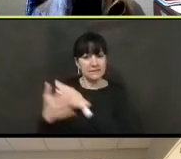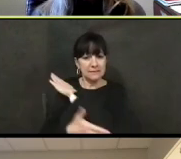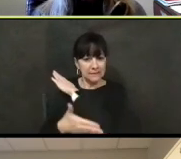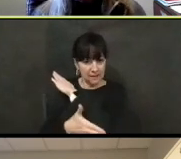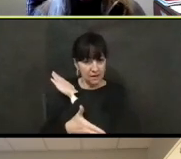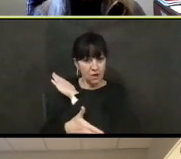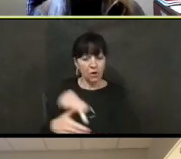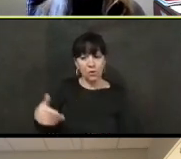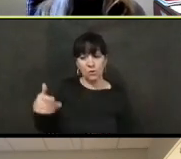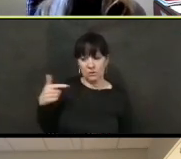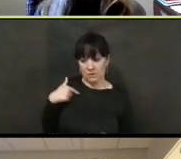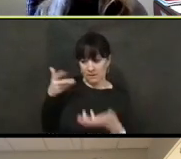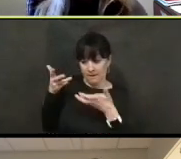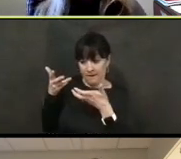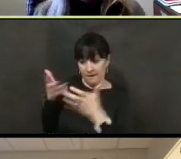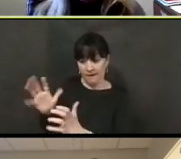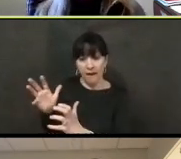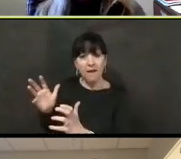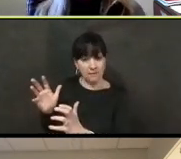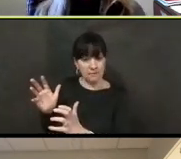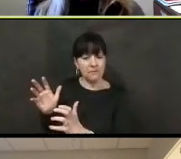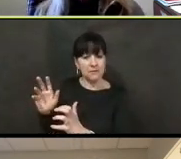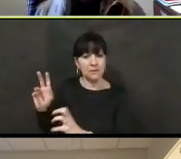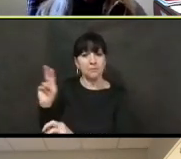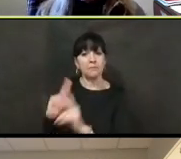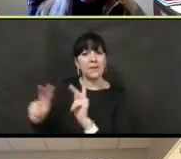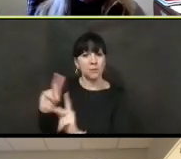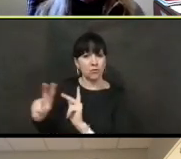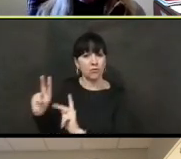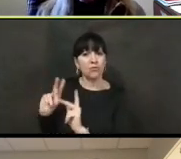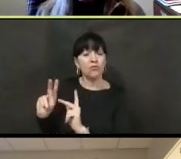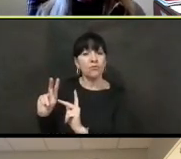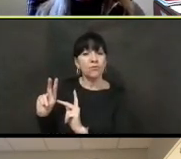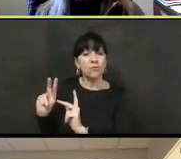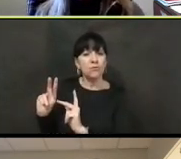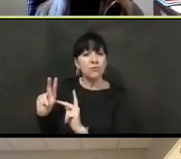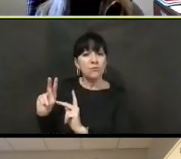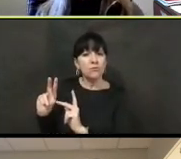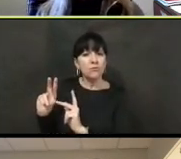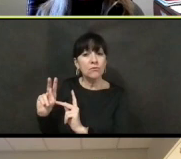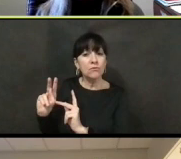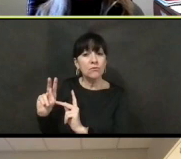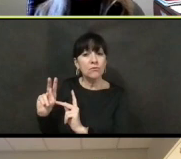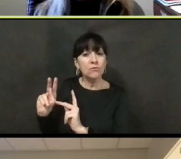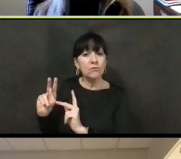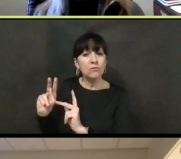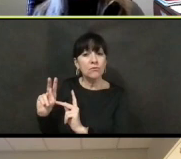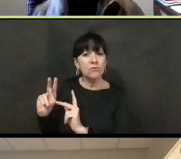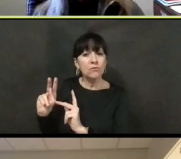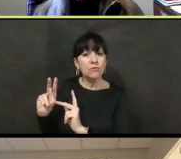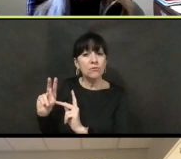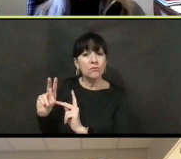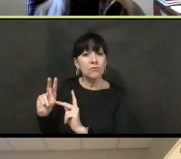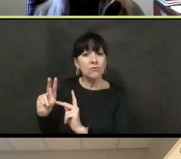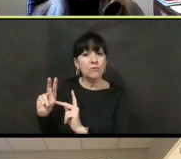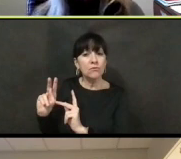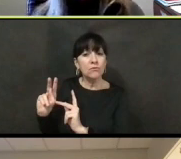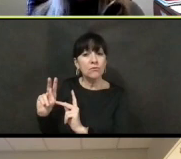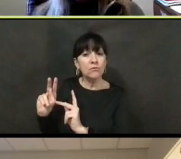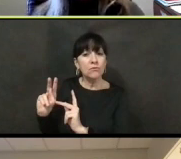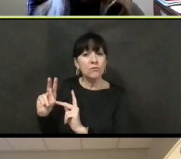dealing with this hotspot, so we want to do everything we can to decrease the spread. And